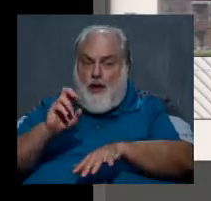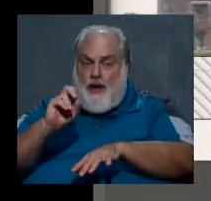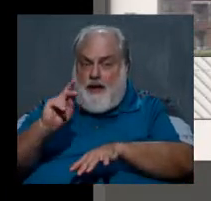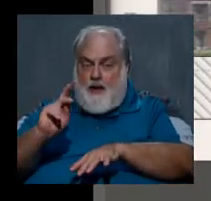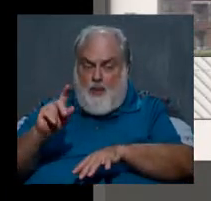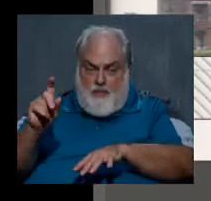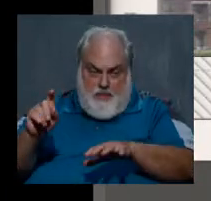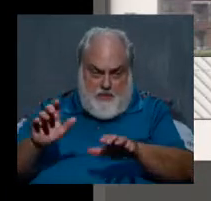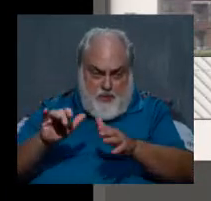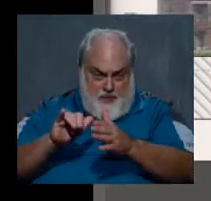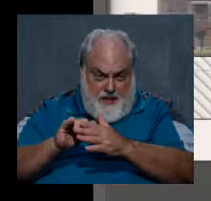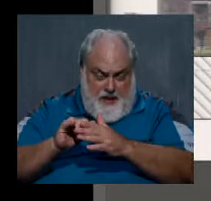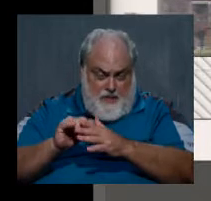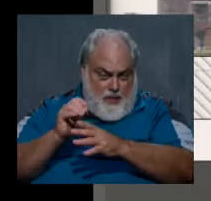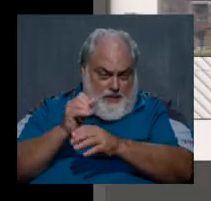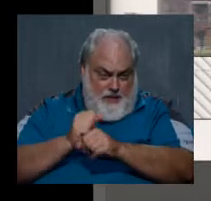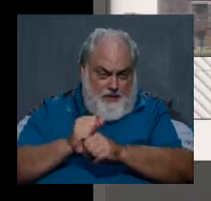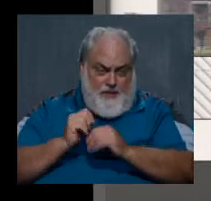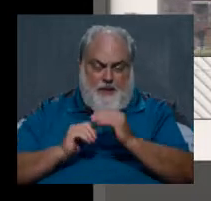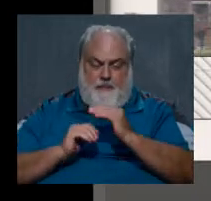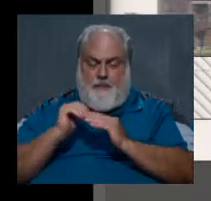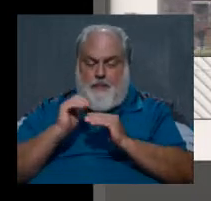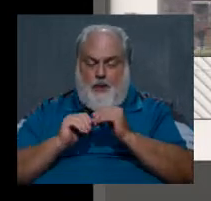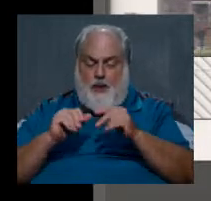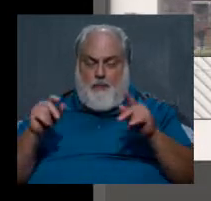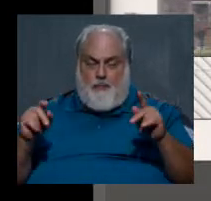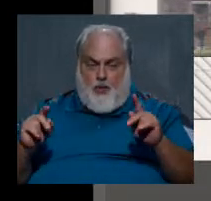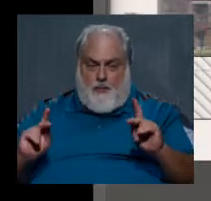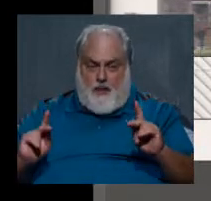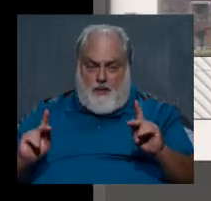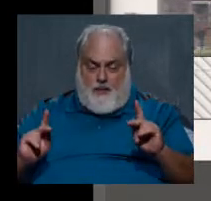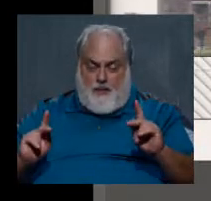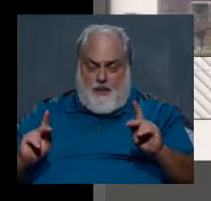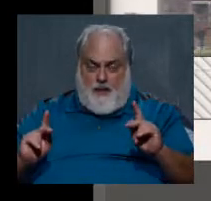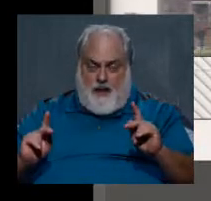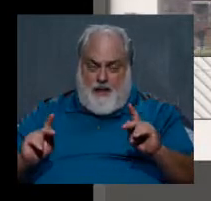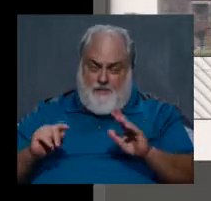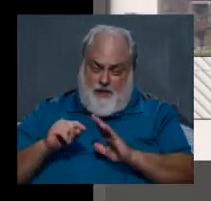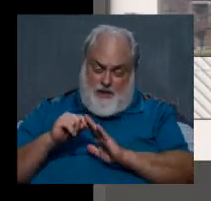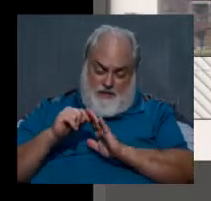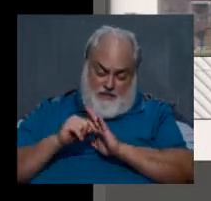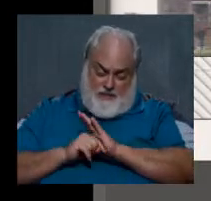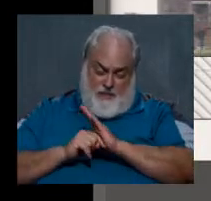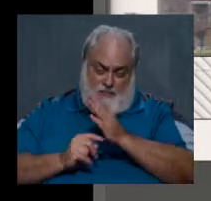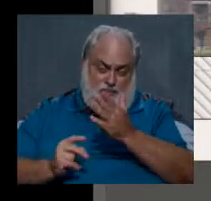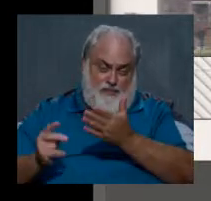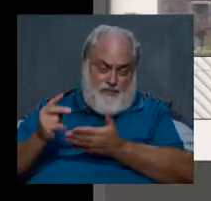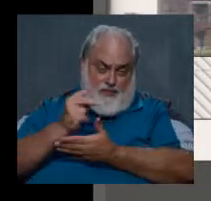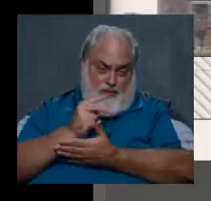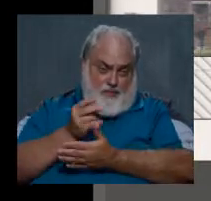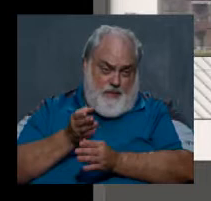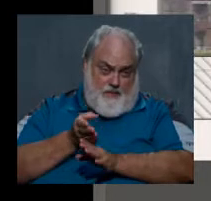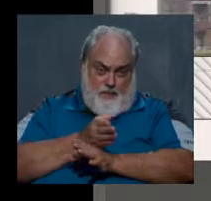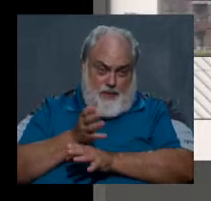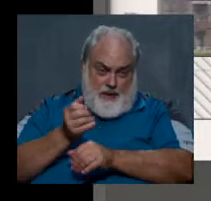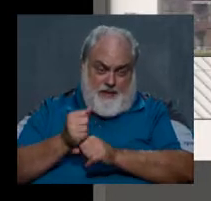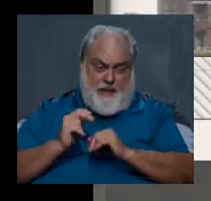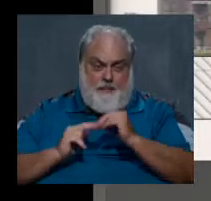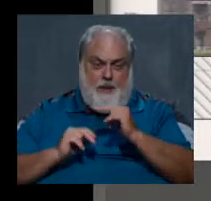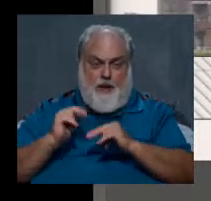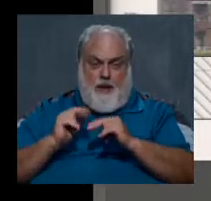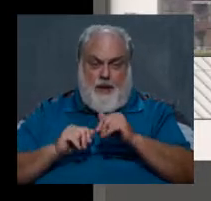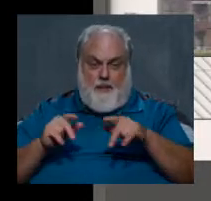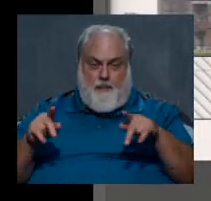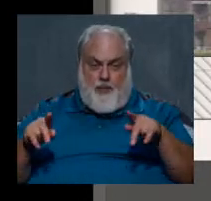permit. We submit these documents to the city. They give it a very intense review before we can get the building